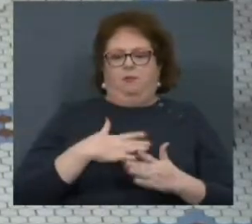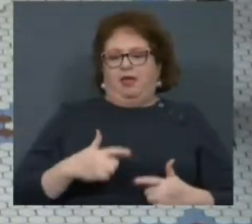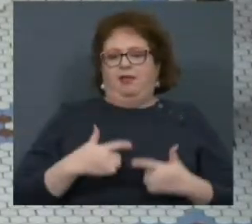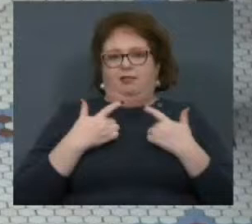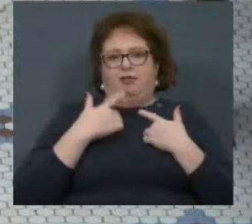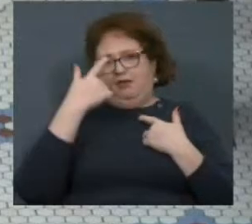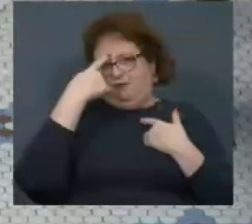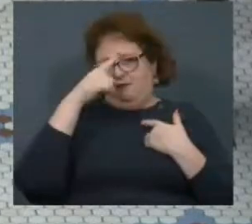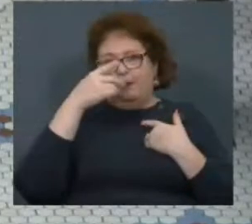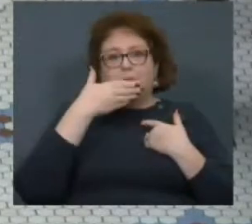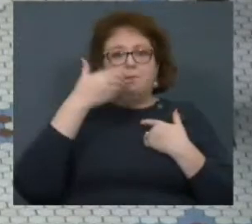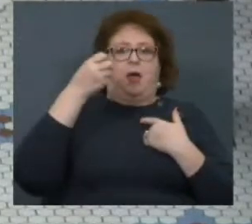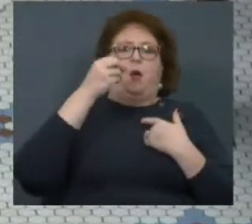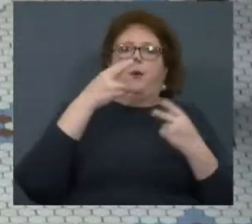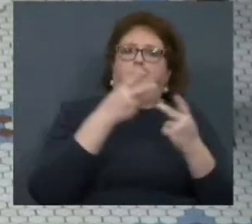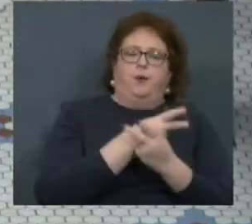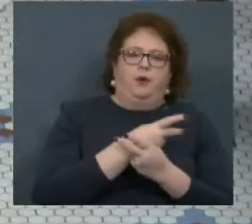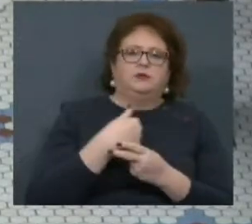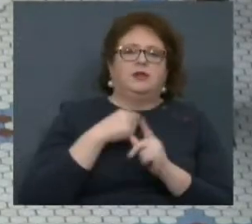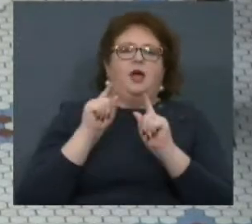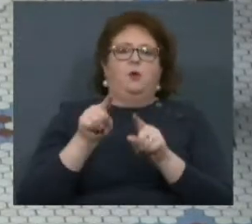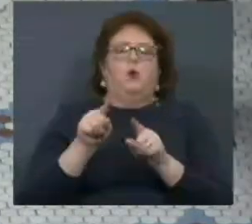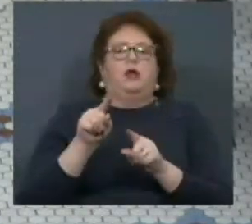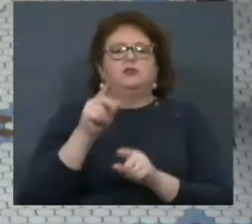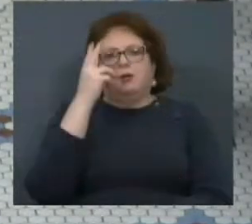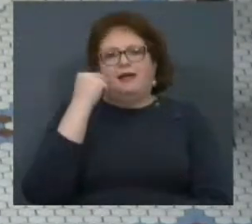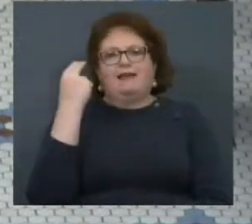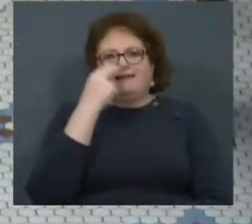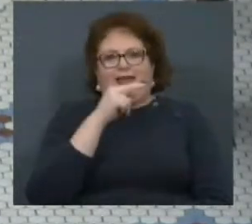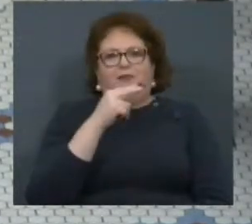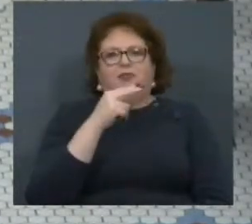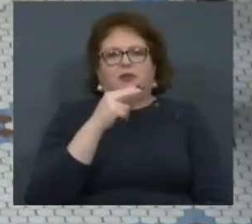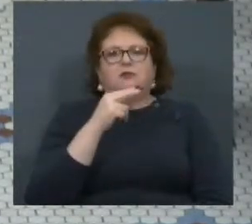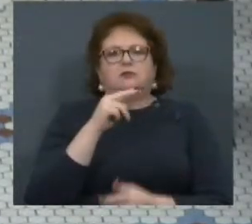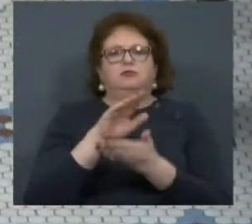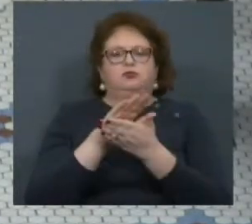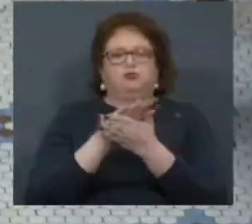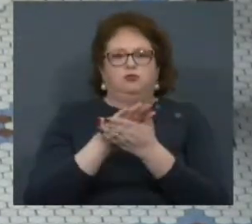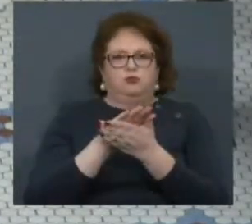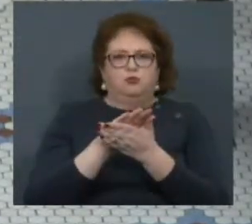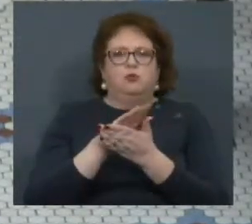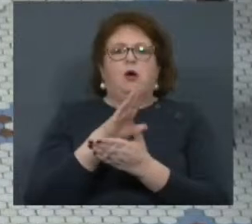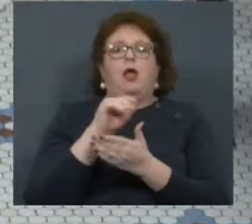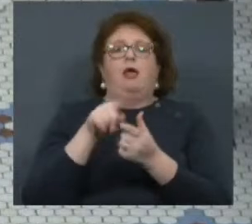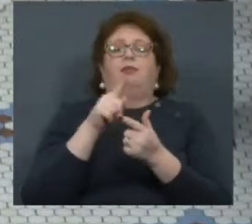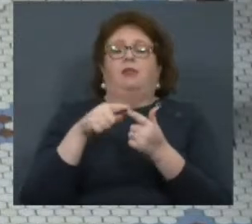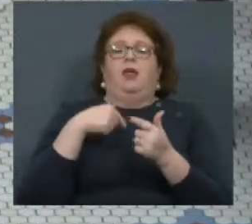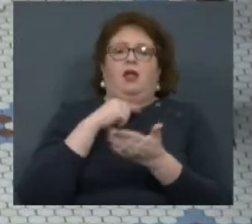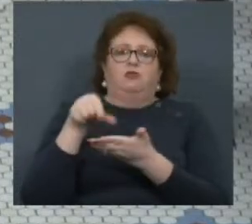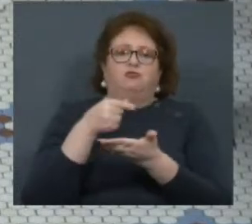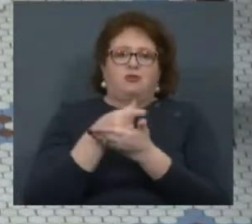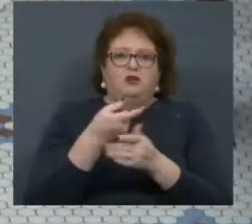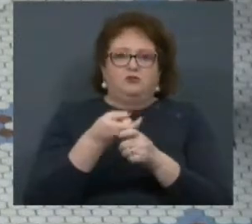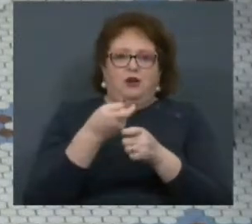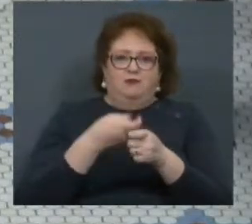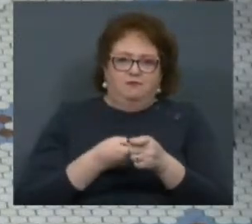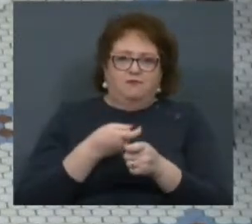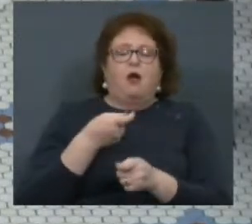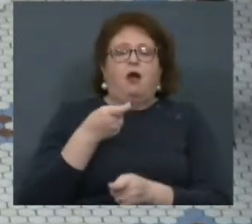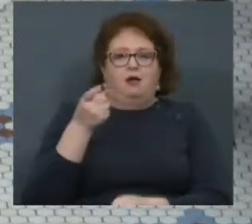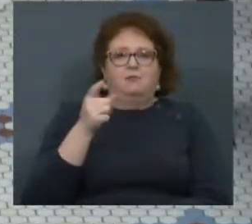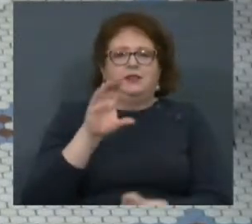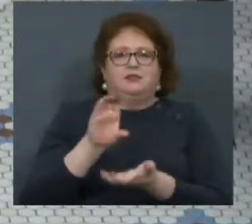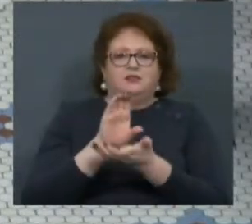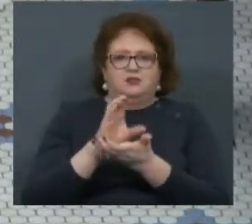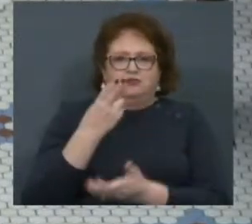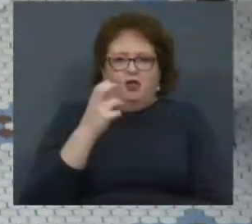in Southwest Little Rock, and just 5 minutes from here, you'll find my alma mater, Central High. I obtained my bachelor's in nursing at